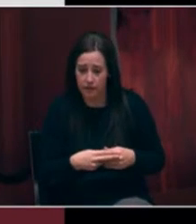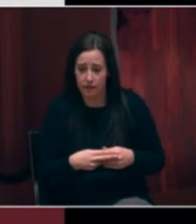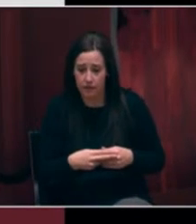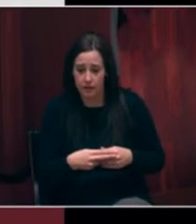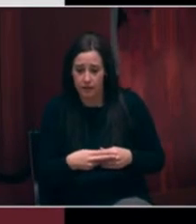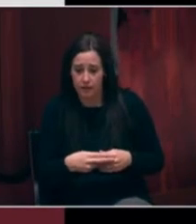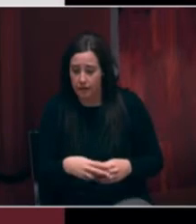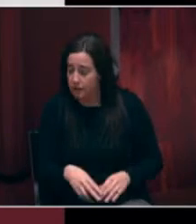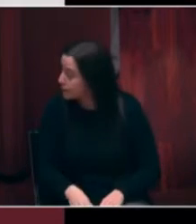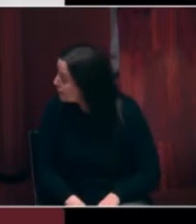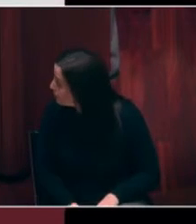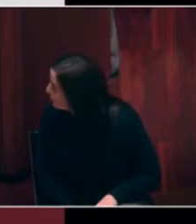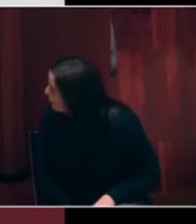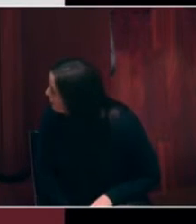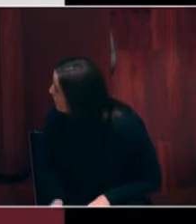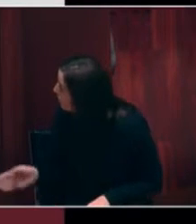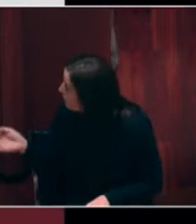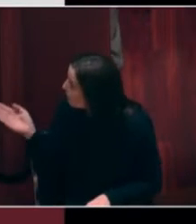So